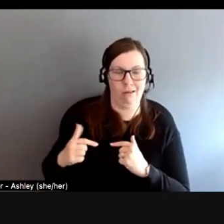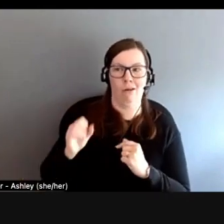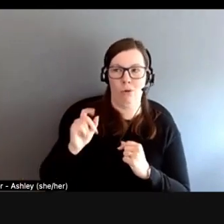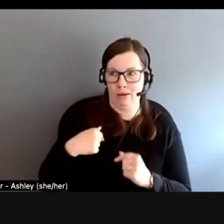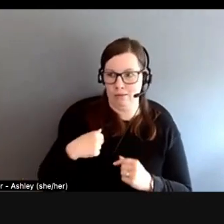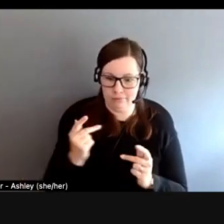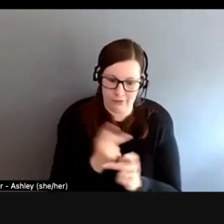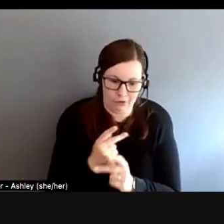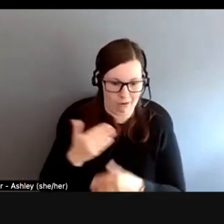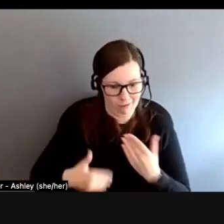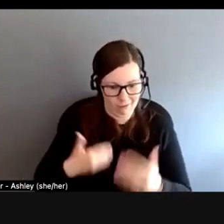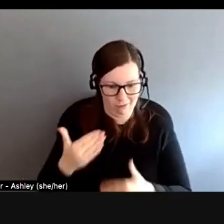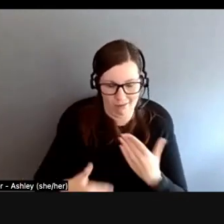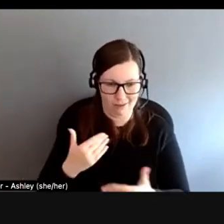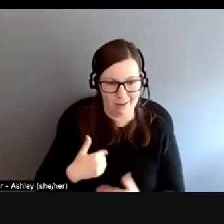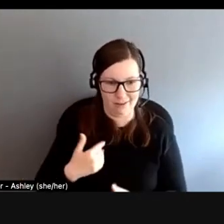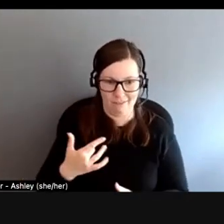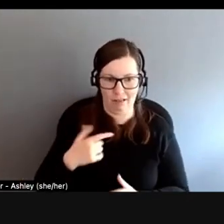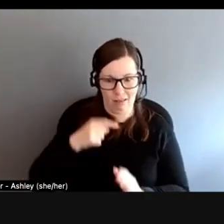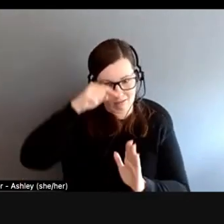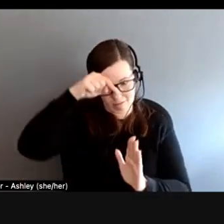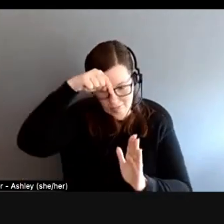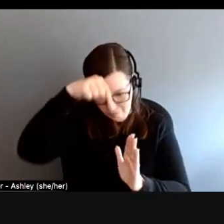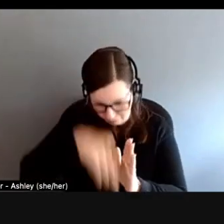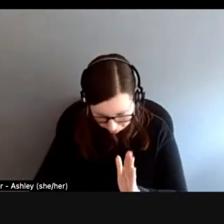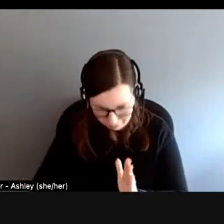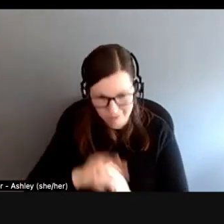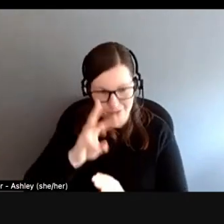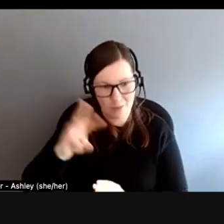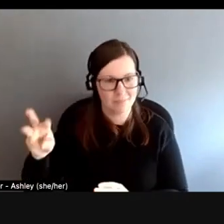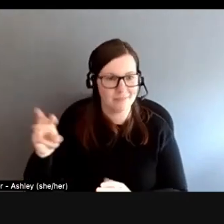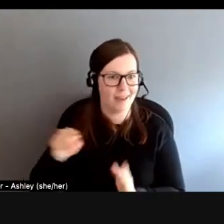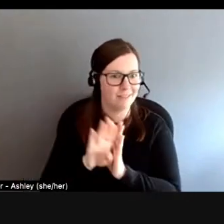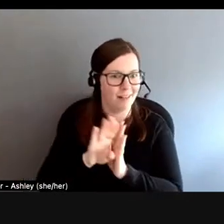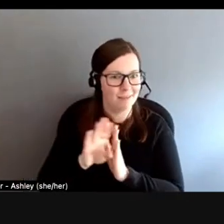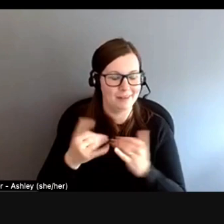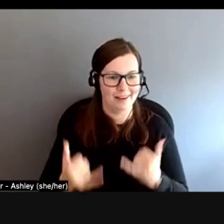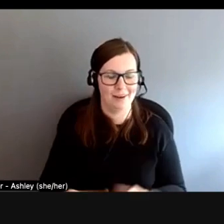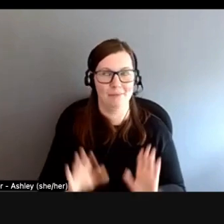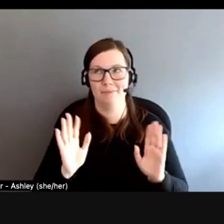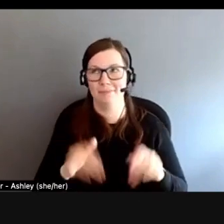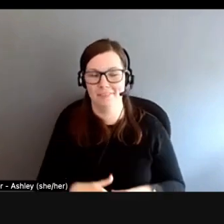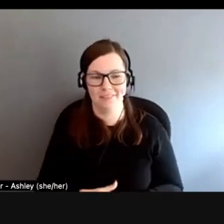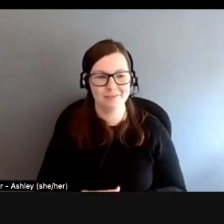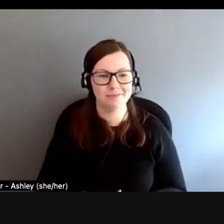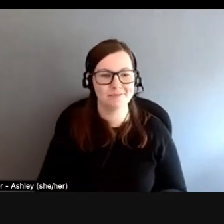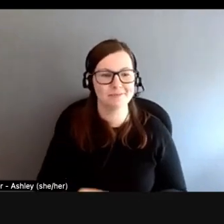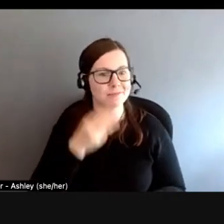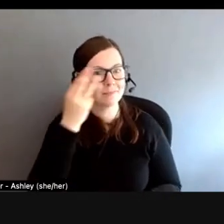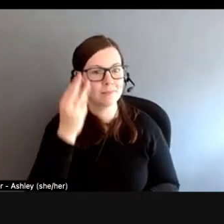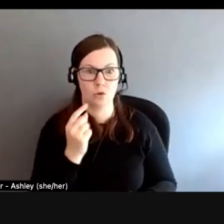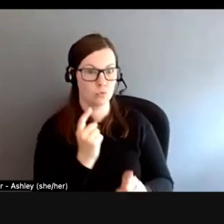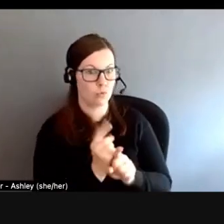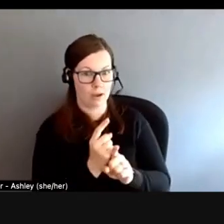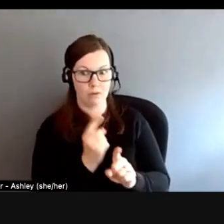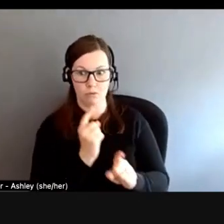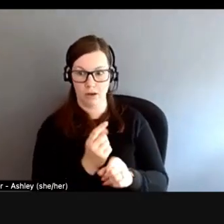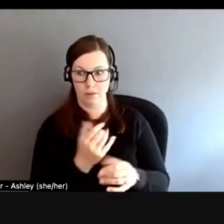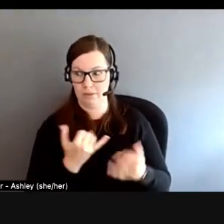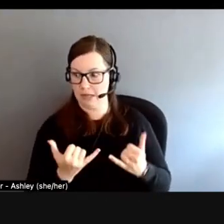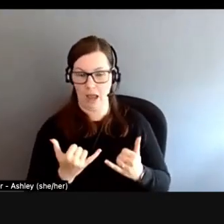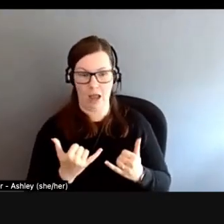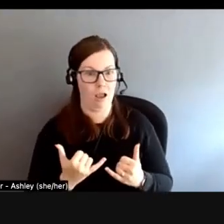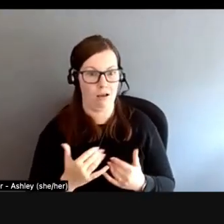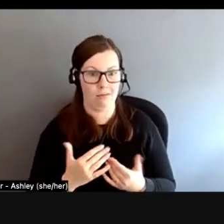hole. But yes. But the impact, right? It's amazing how much it's shifting us all in a very different